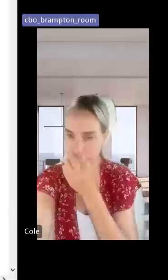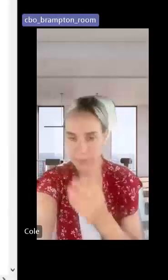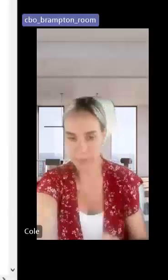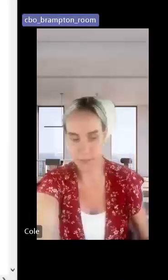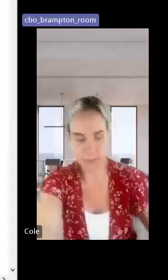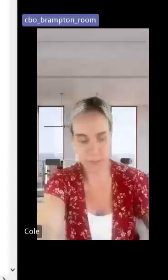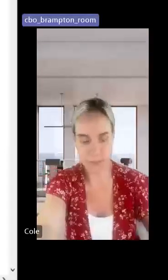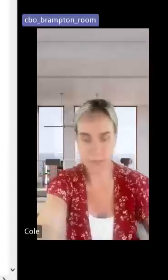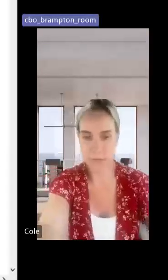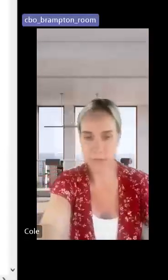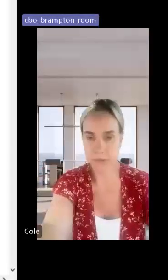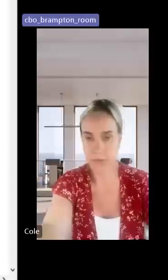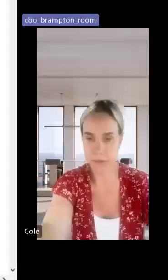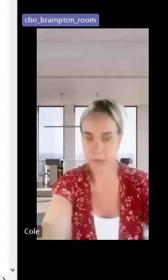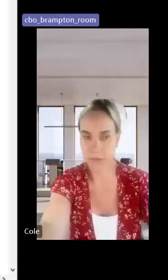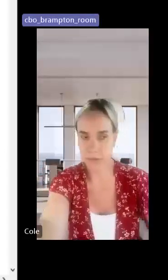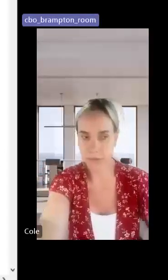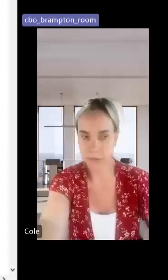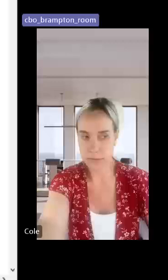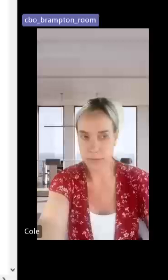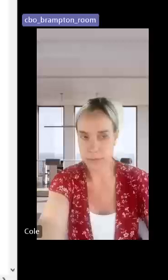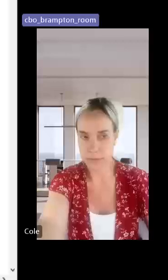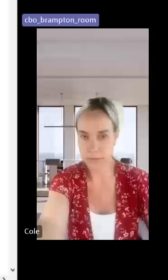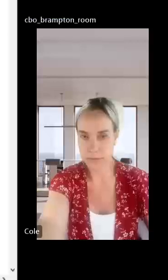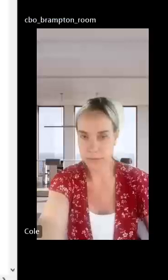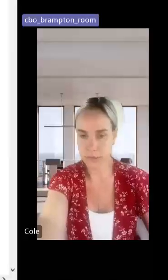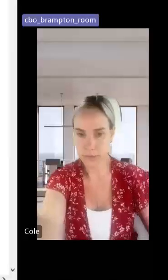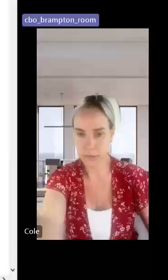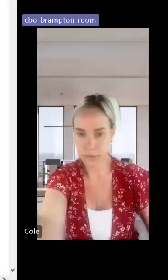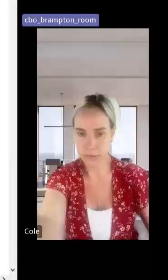far, then going looking into the next school year,